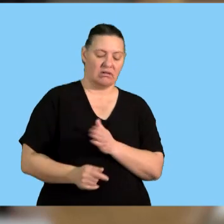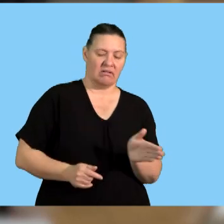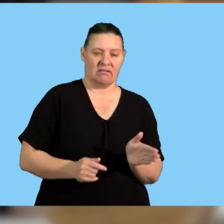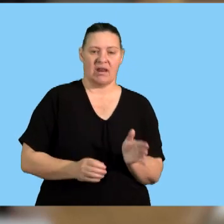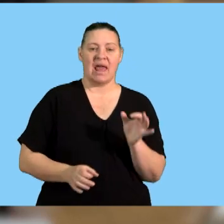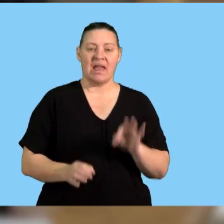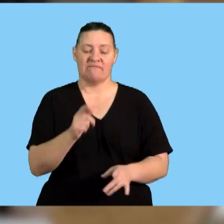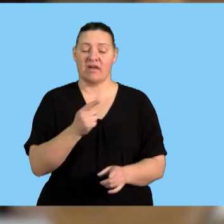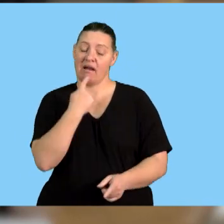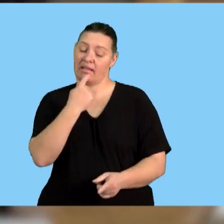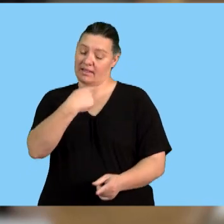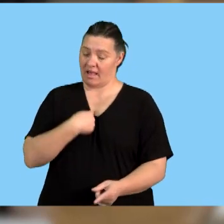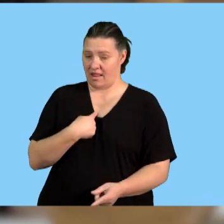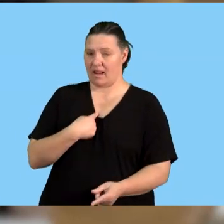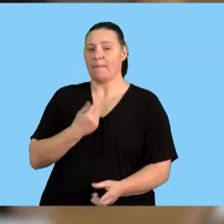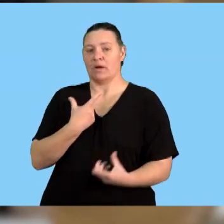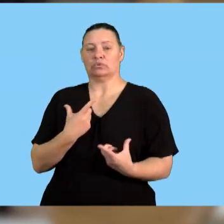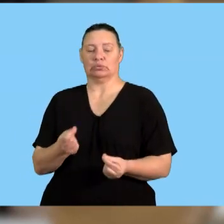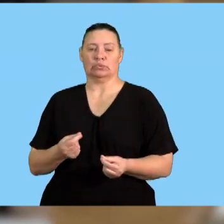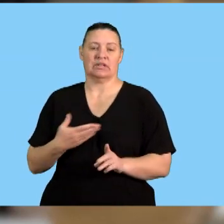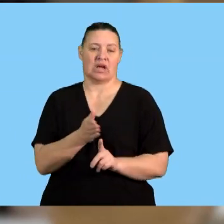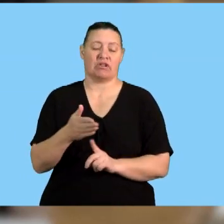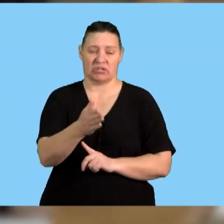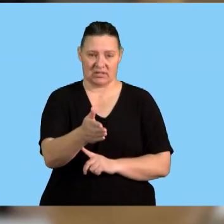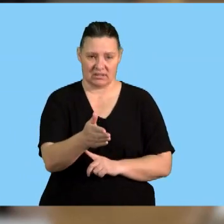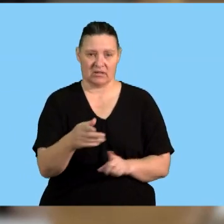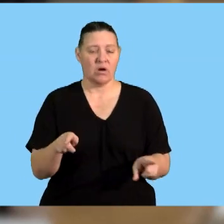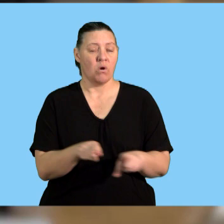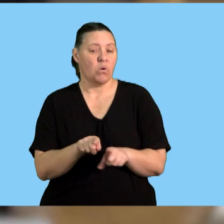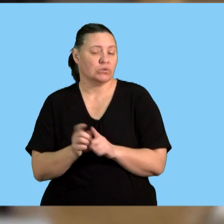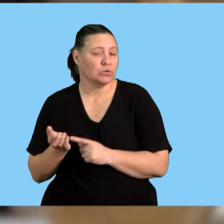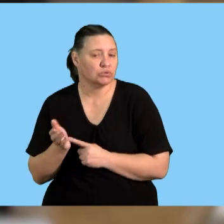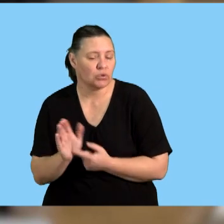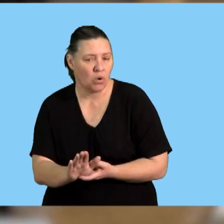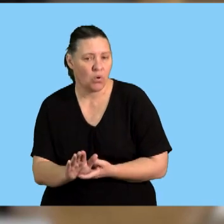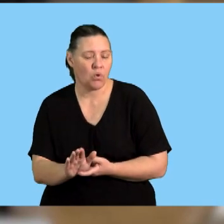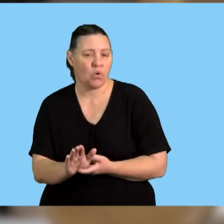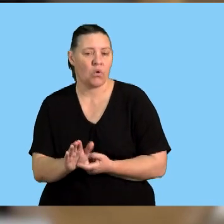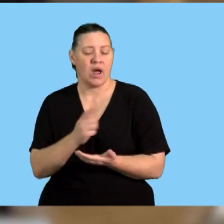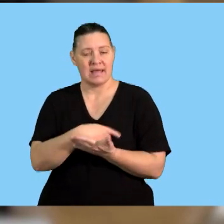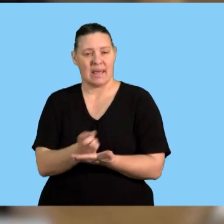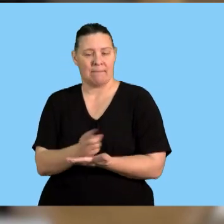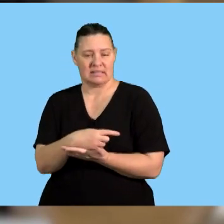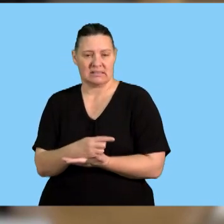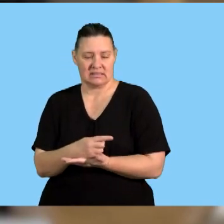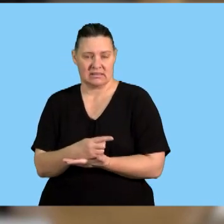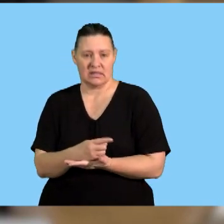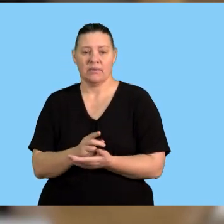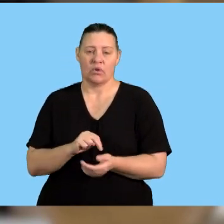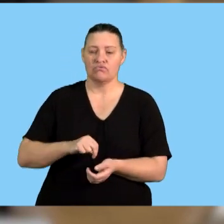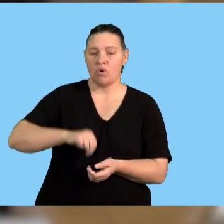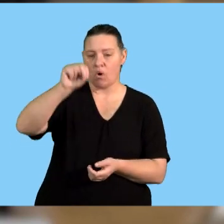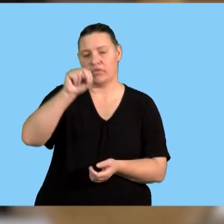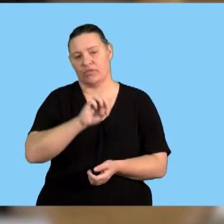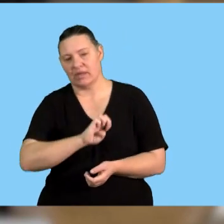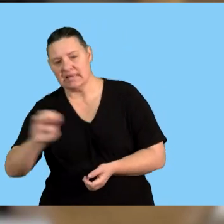if the instruction is to give direction and also indicate the compass direction. Then